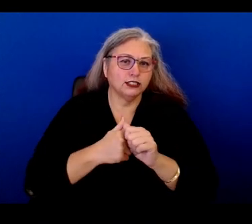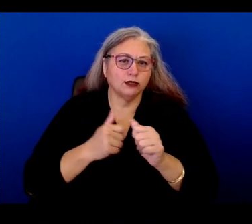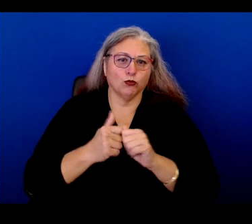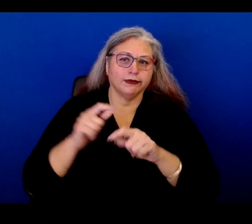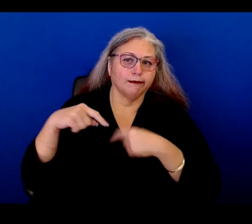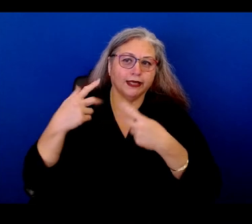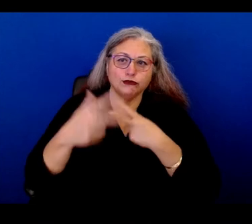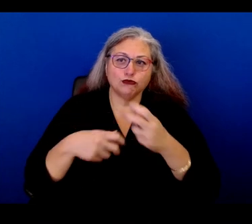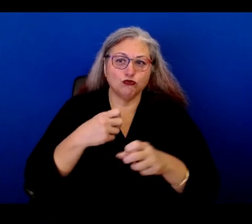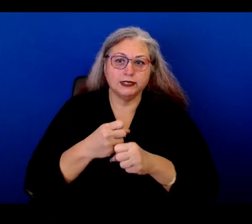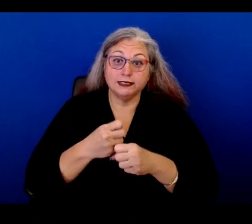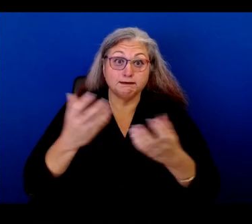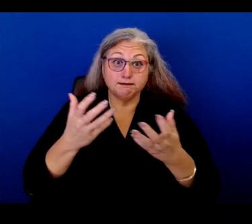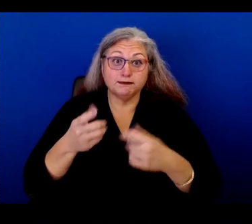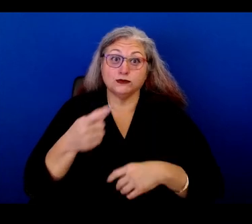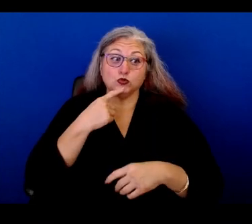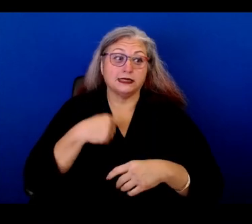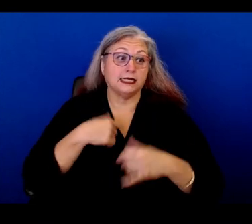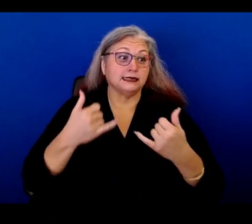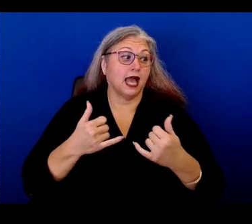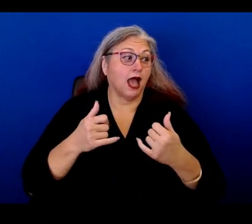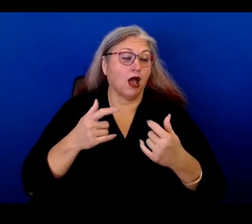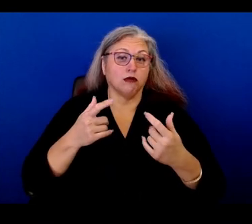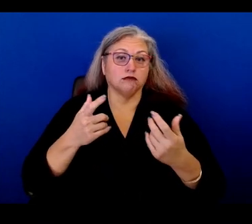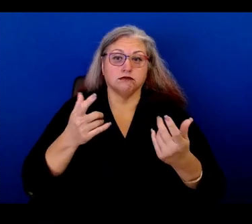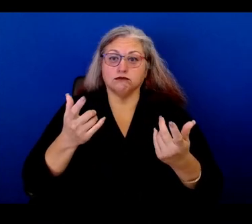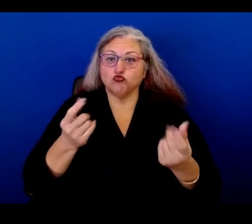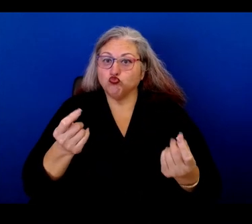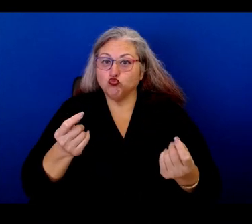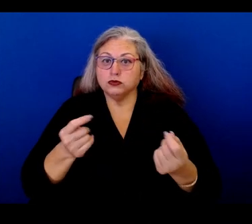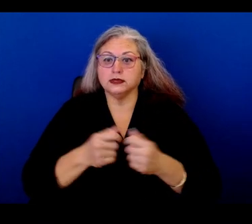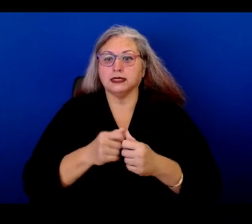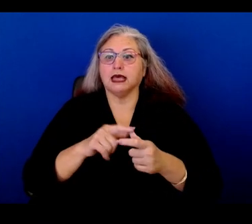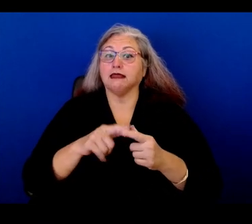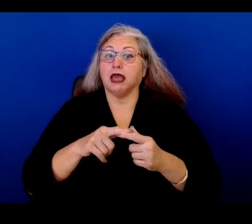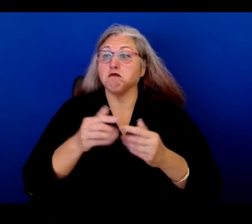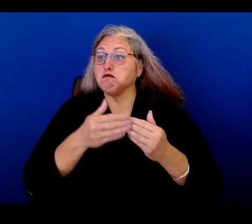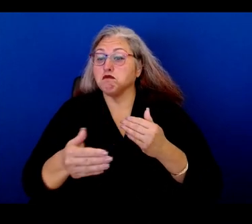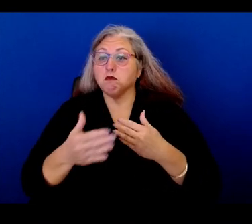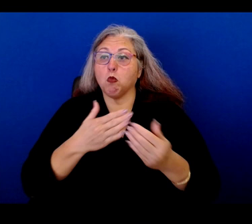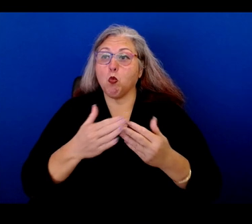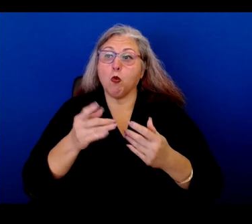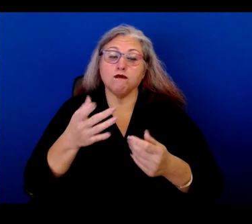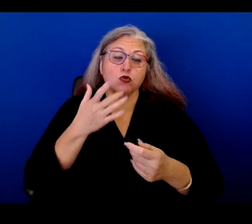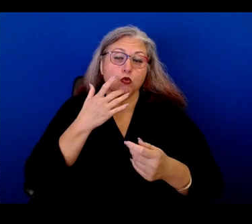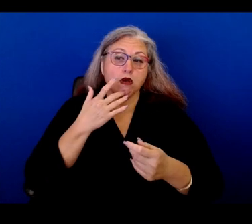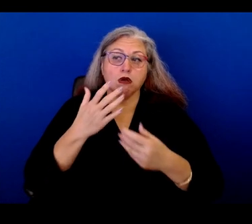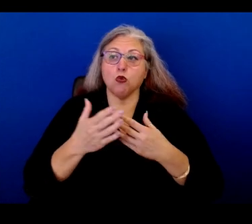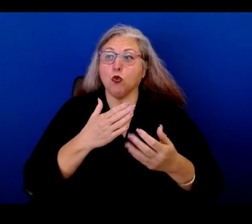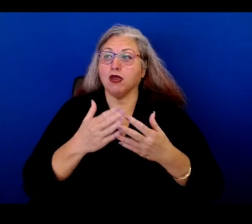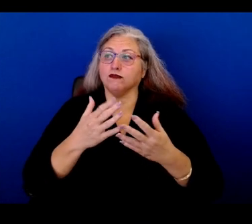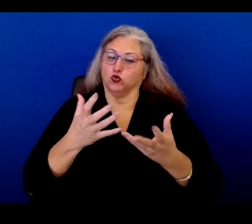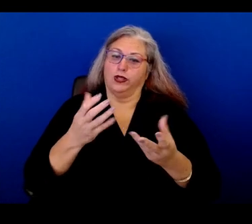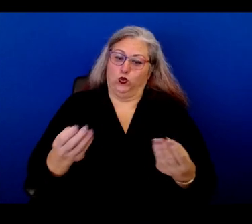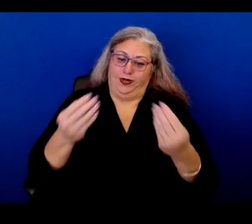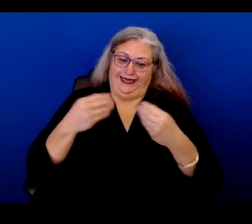past 3 years. Tell us where you're at now. And then we'll go from there. Whatever you want to